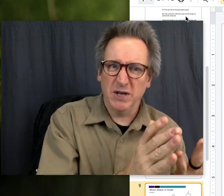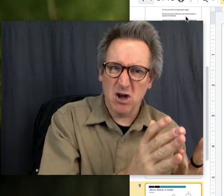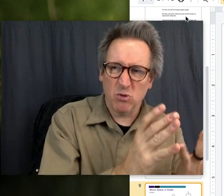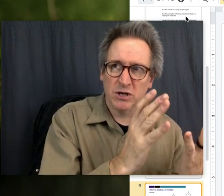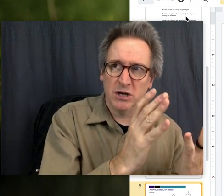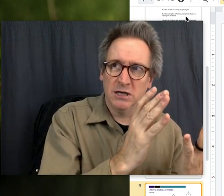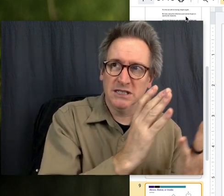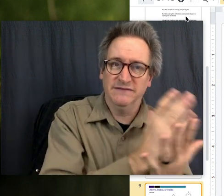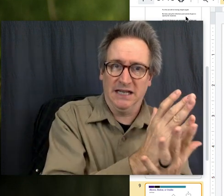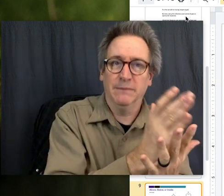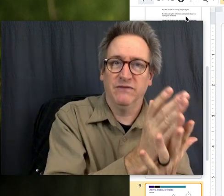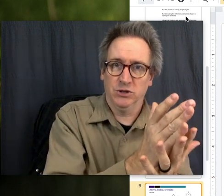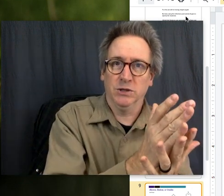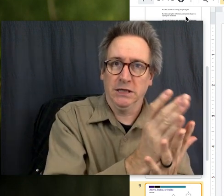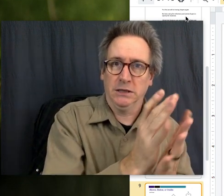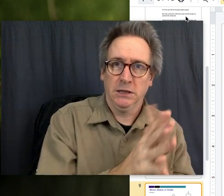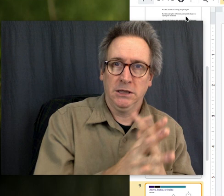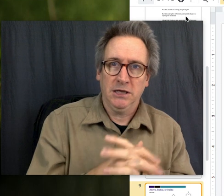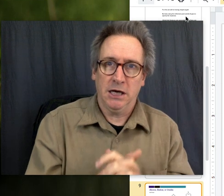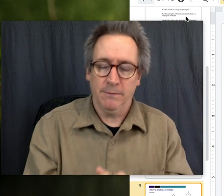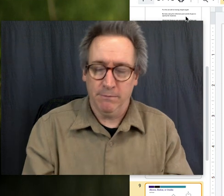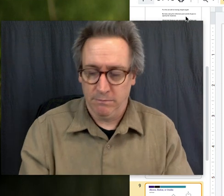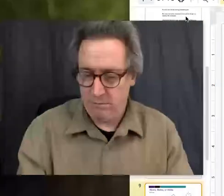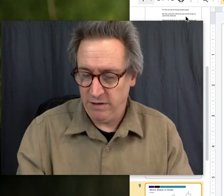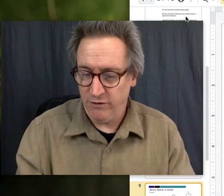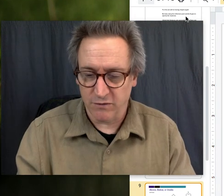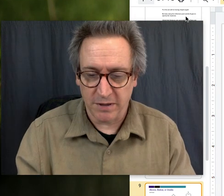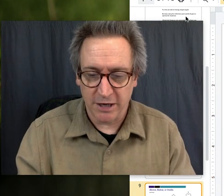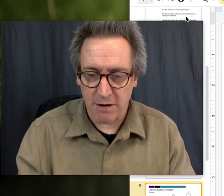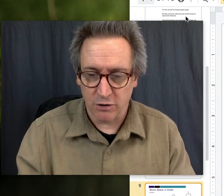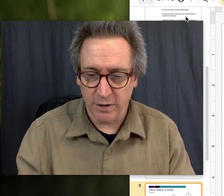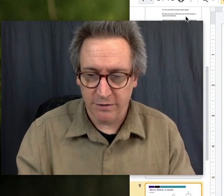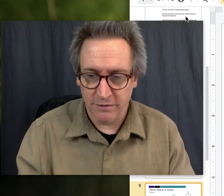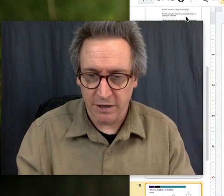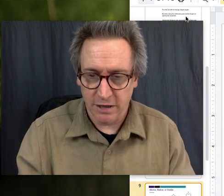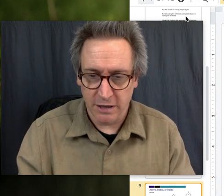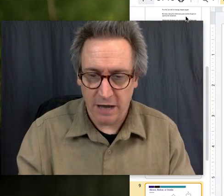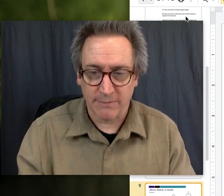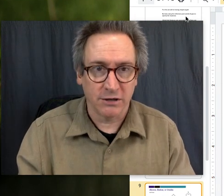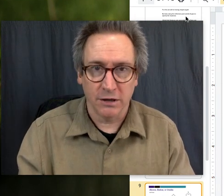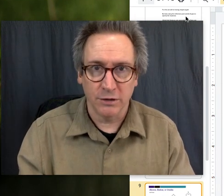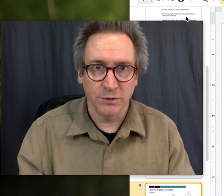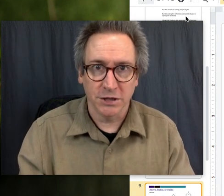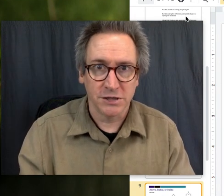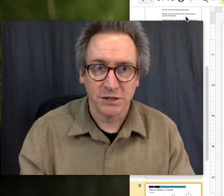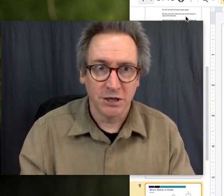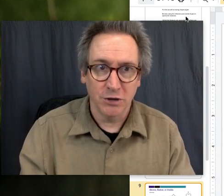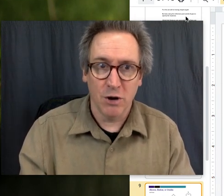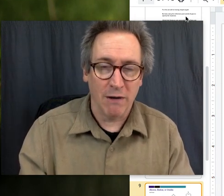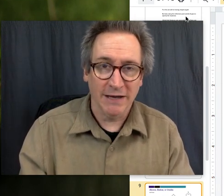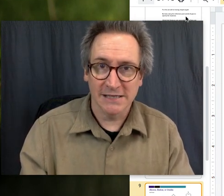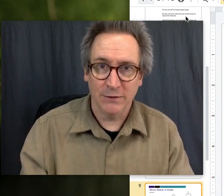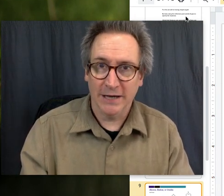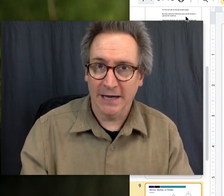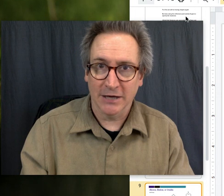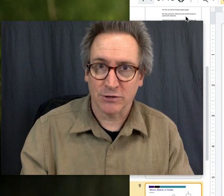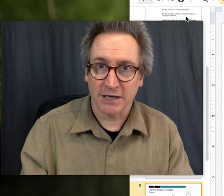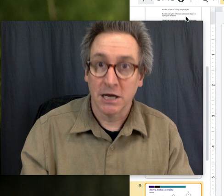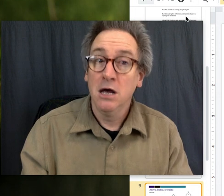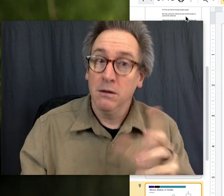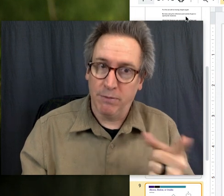skills we don't develop visually. If you've ever played around with optical illusions, you know how easily we